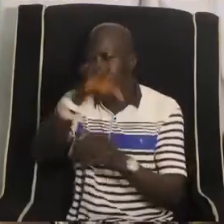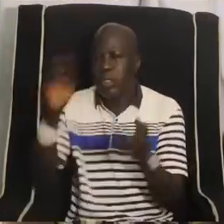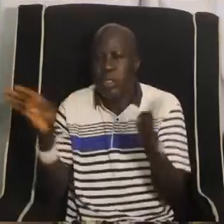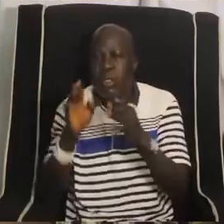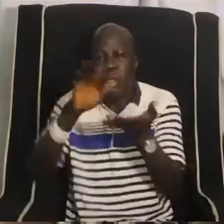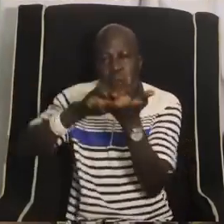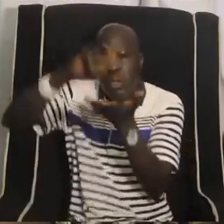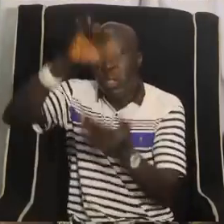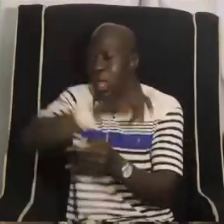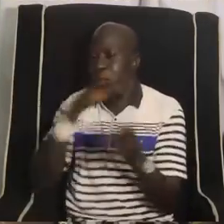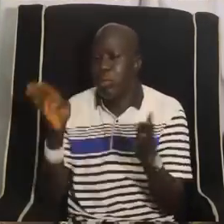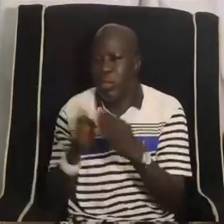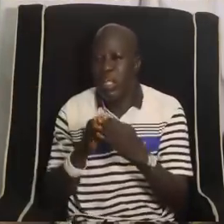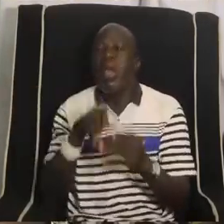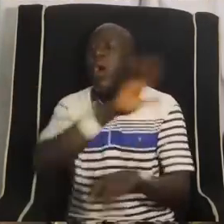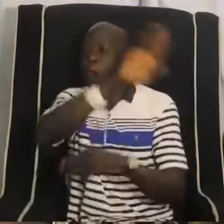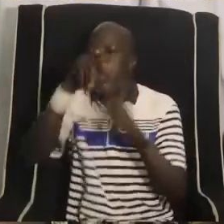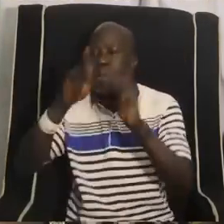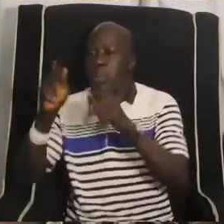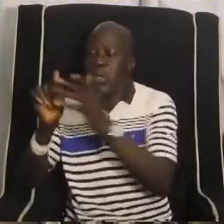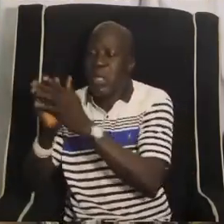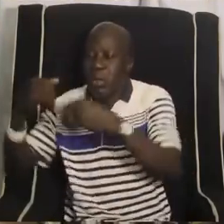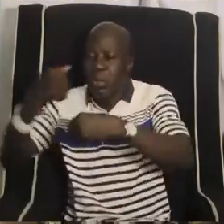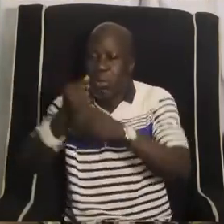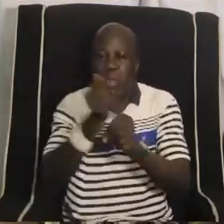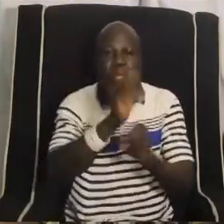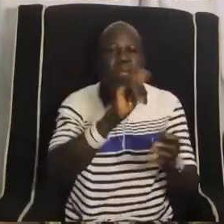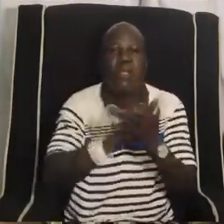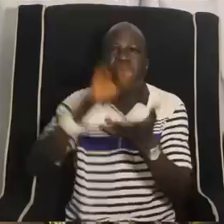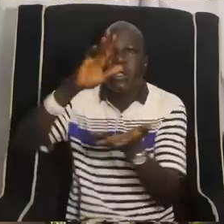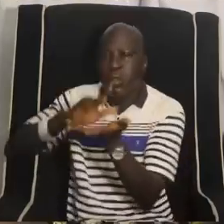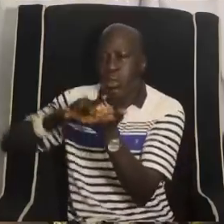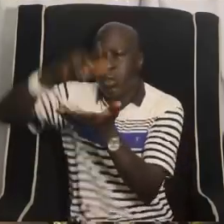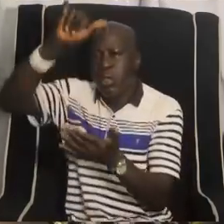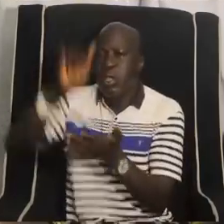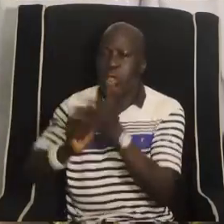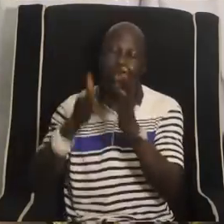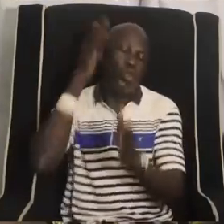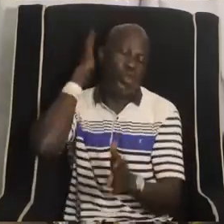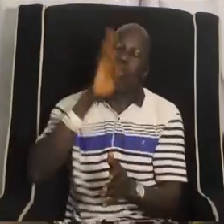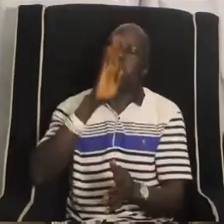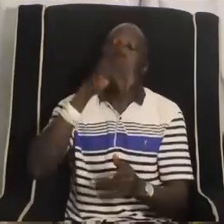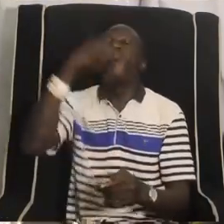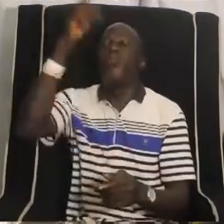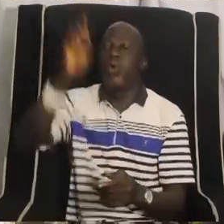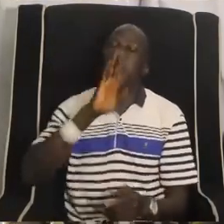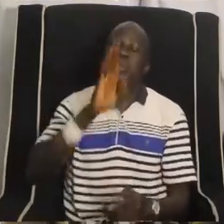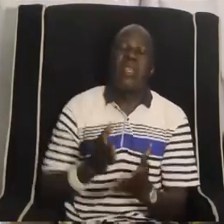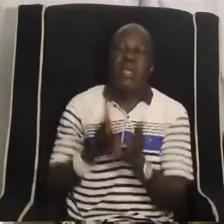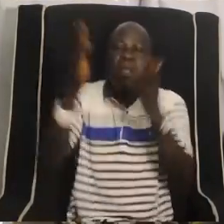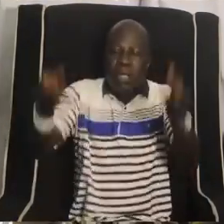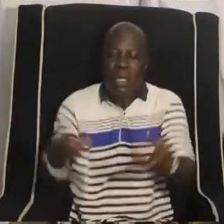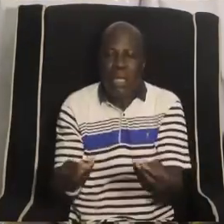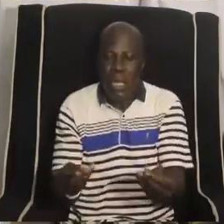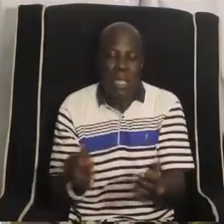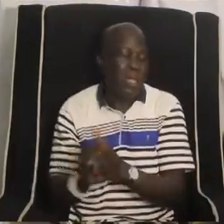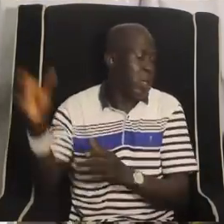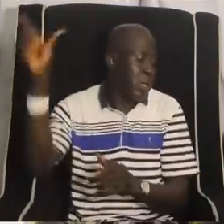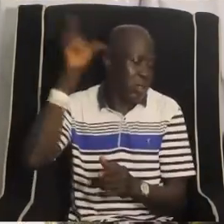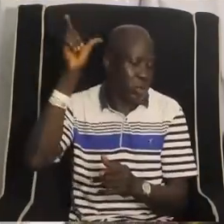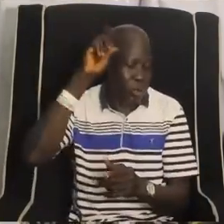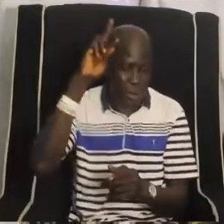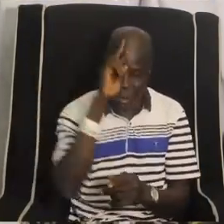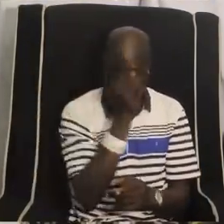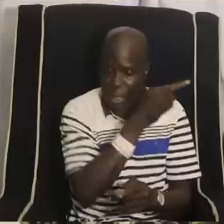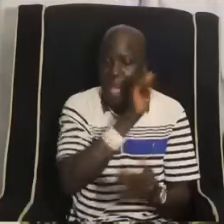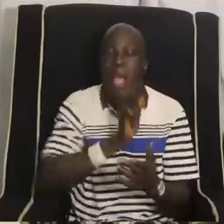meet it. Àwọn tí wọ́n máa rí ògo wọn lò. The people that will make use of their glory. O gbọ́dọ̀ dé ilẹ̀ májẹ̀mú. You must get your covenant land. Ẹgbẹ́ mi sá. Listen